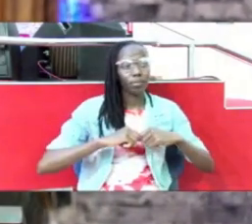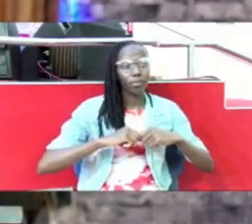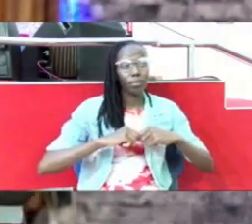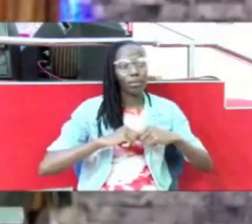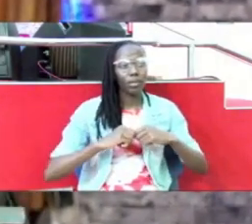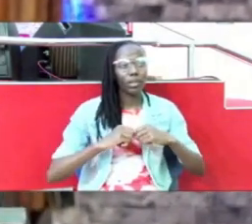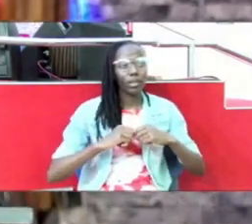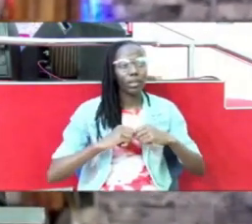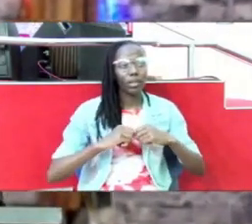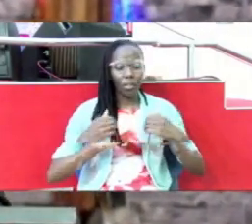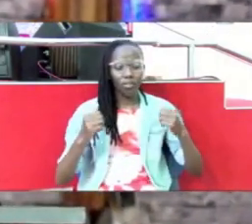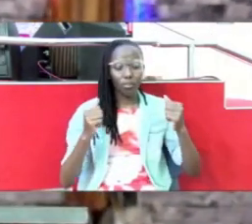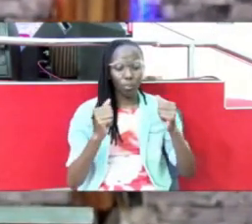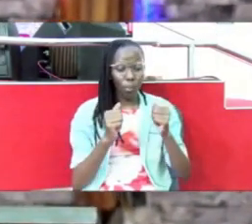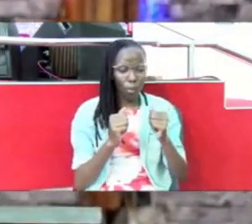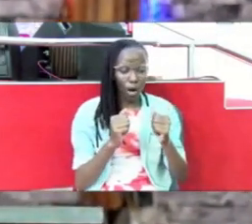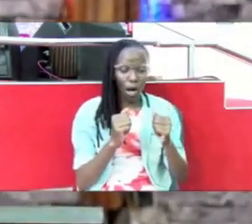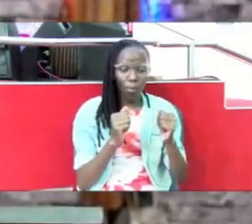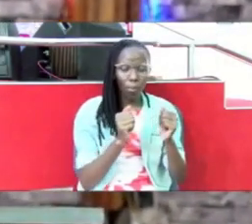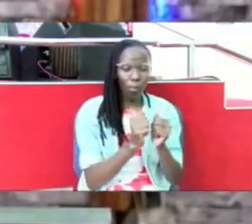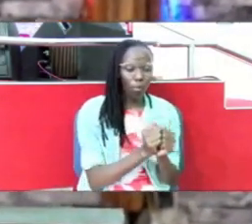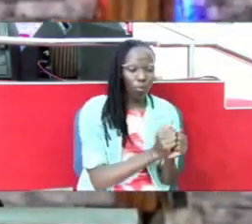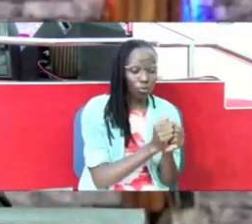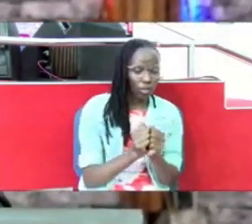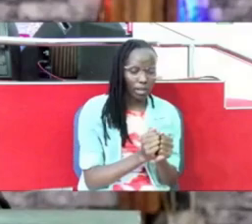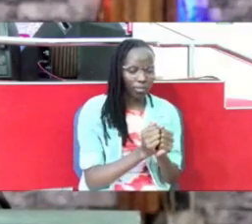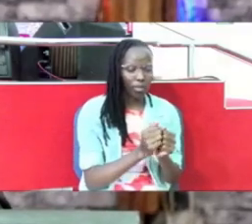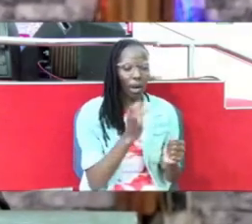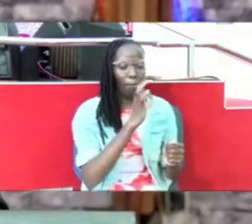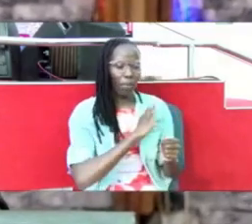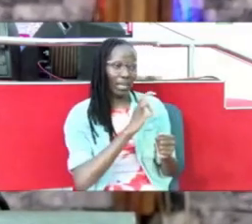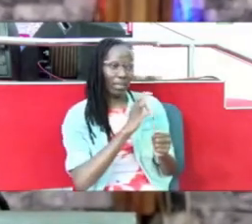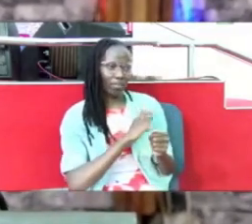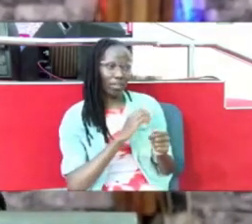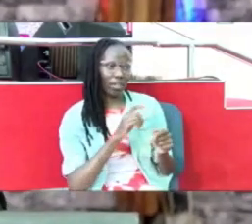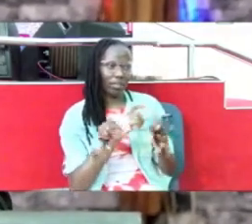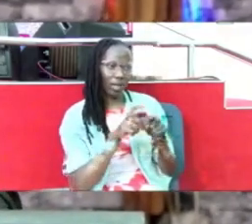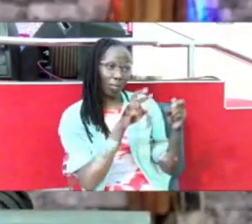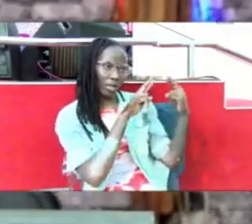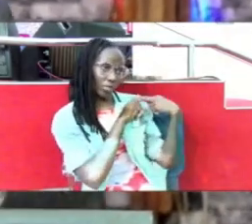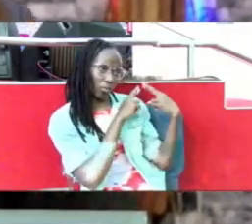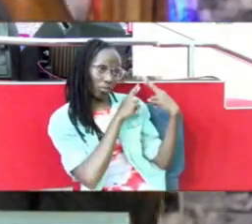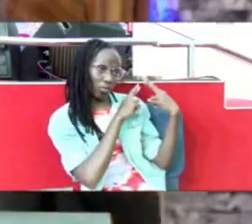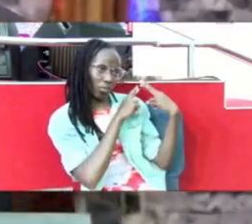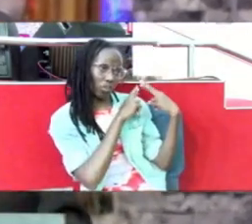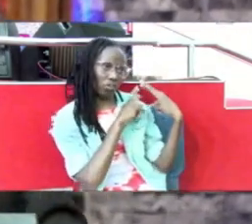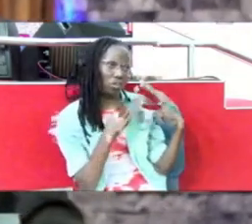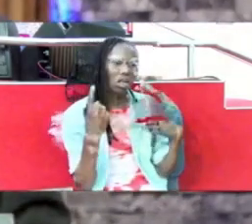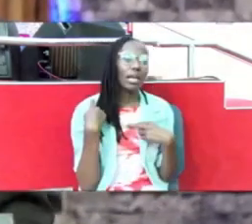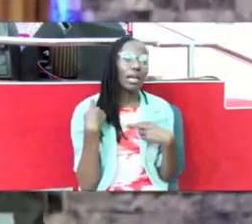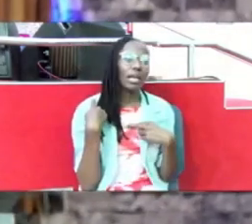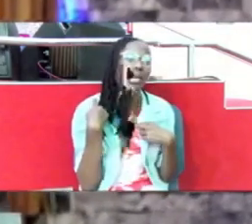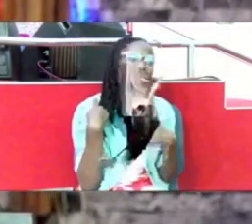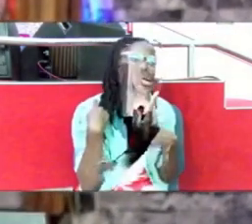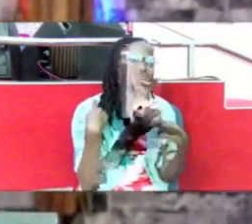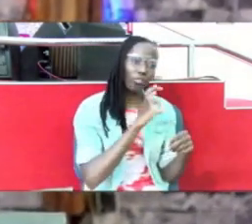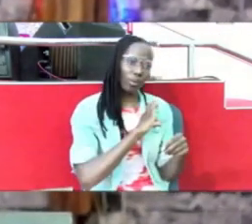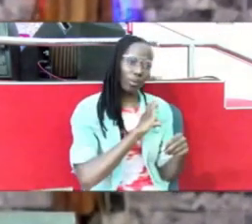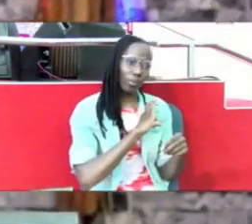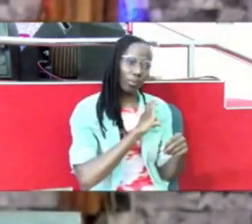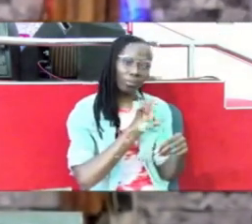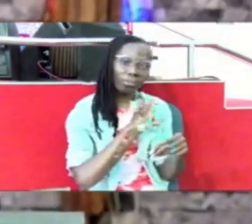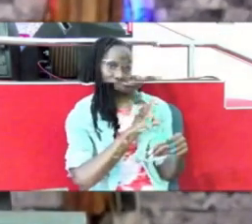benefits and responsibilities. Inakuanga na manufaa na pia majukumu. And one of the benefits, na moja